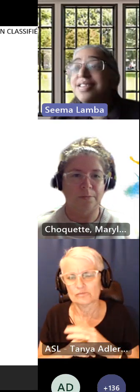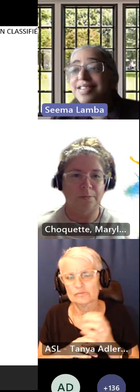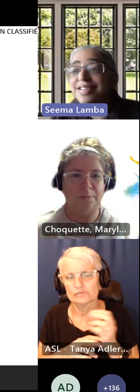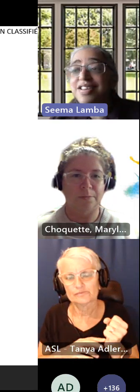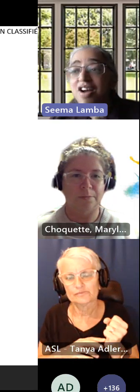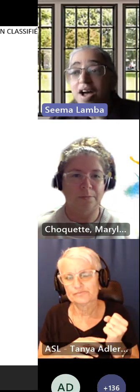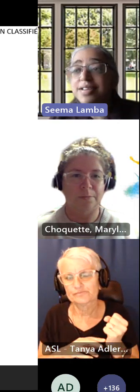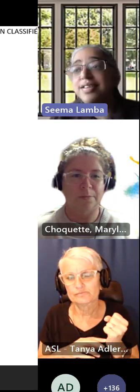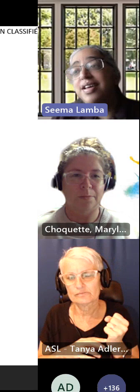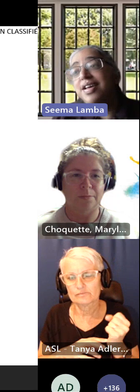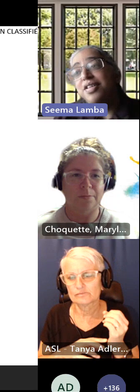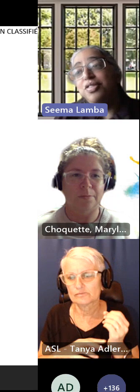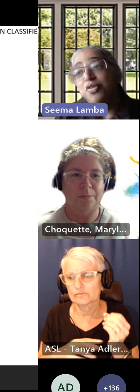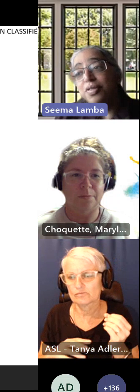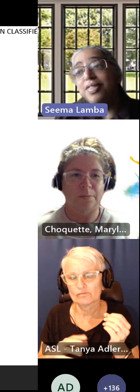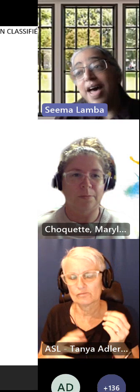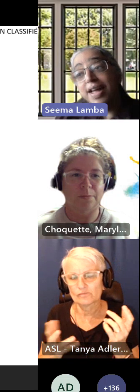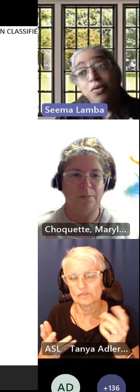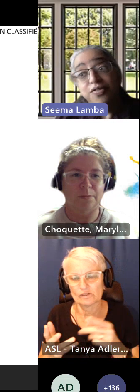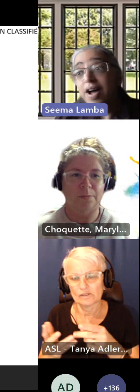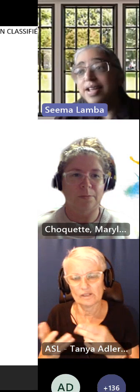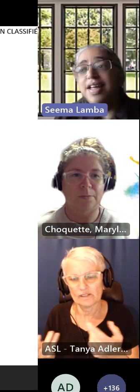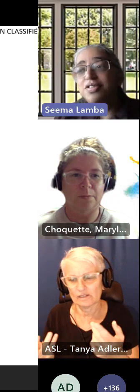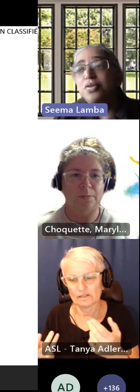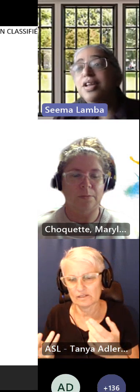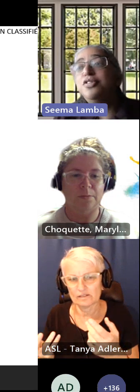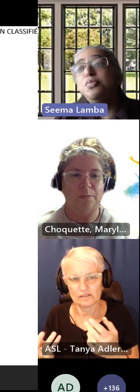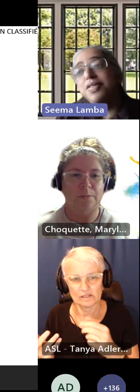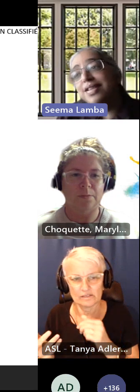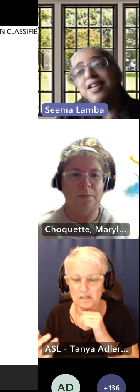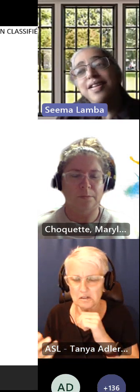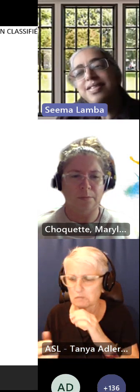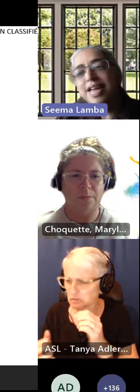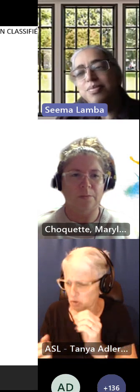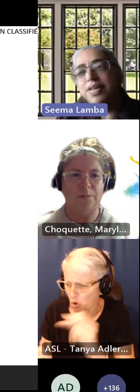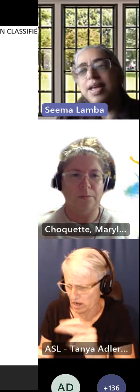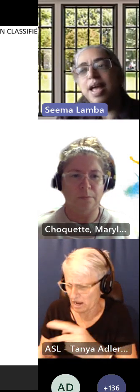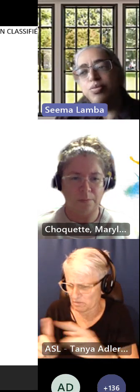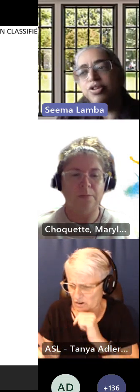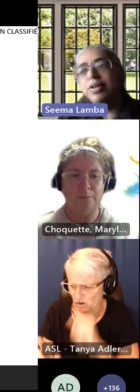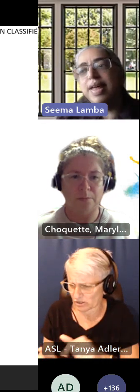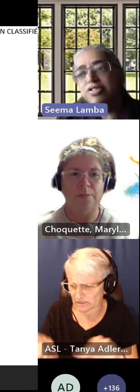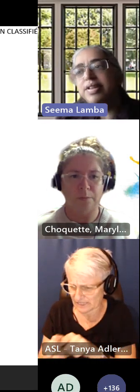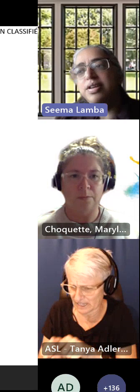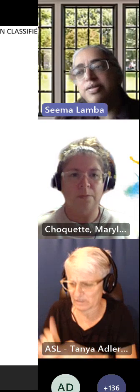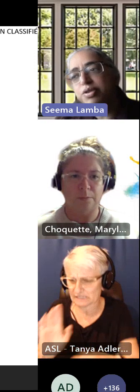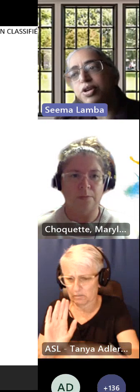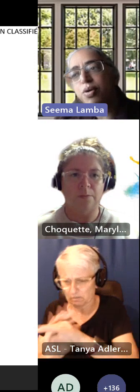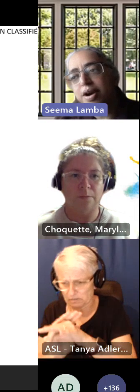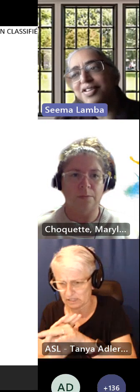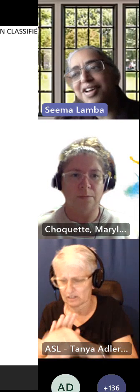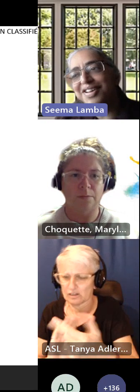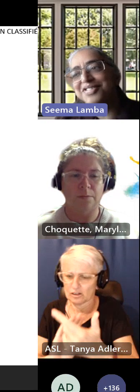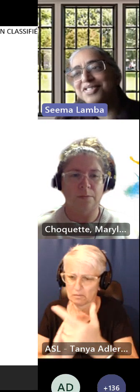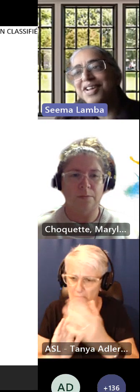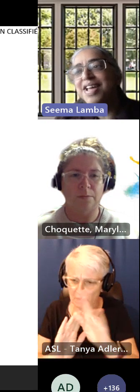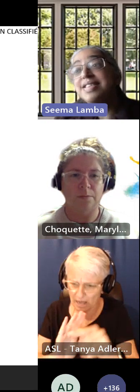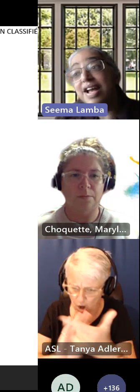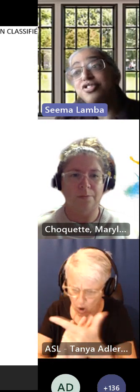so that's not that's so fine, and that's okay to do, but that's not the same thing as what you're legislatively